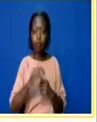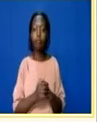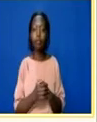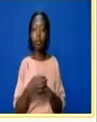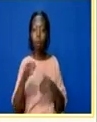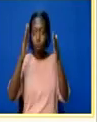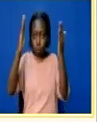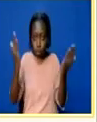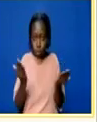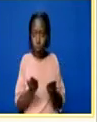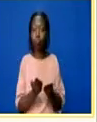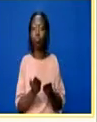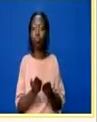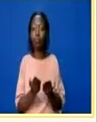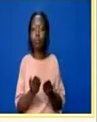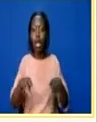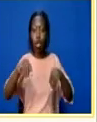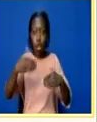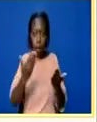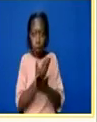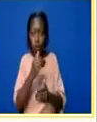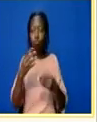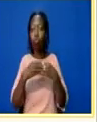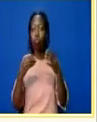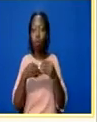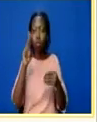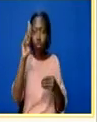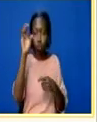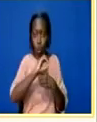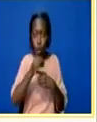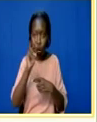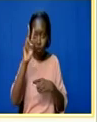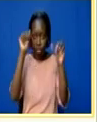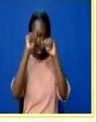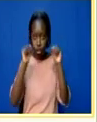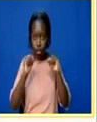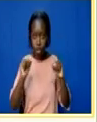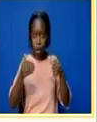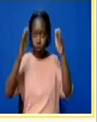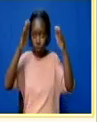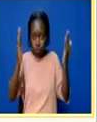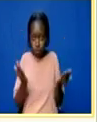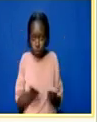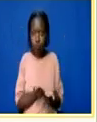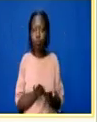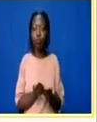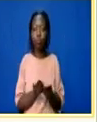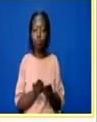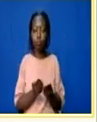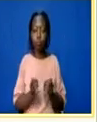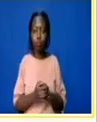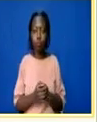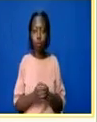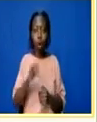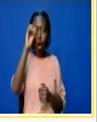erosion that forms this V-shaped or U-shaped, we call it gully. Sorry. Mm-hmm.